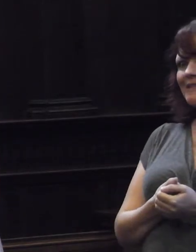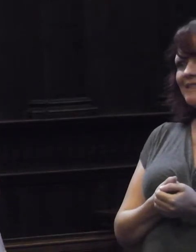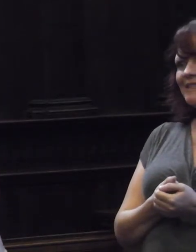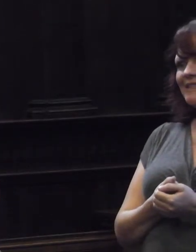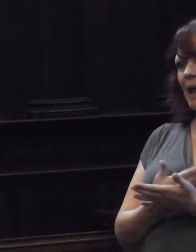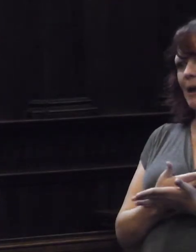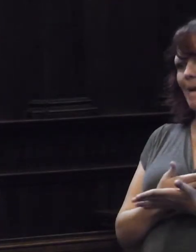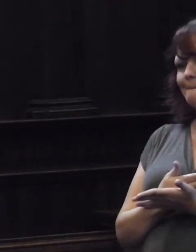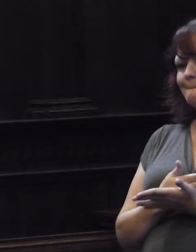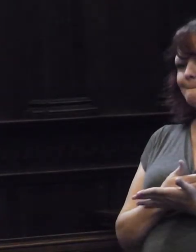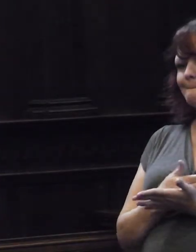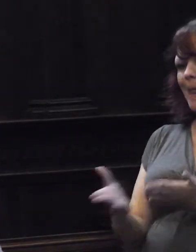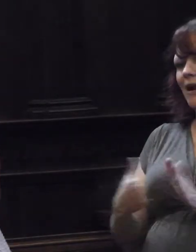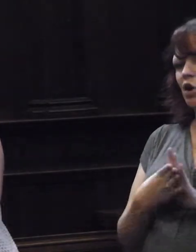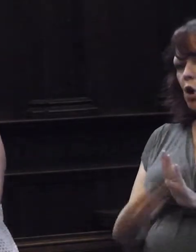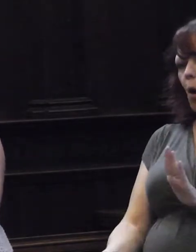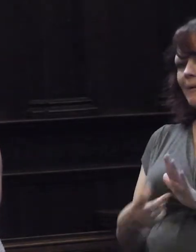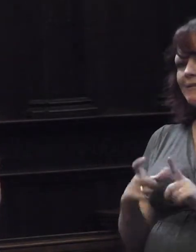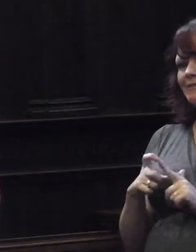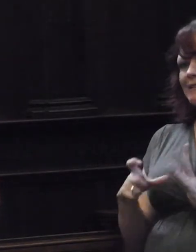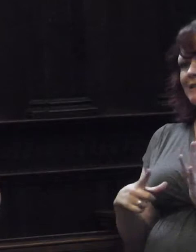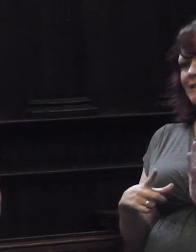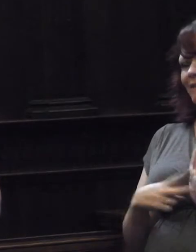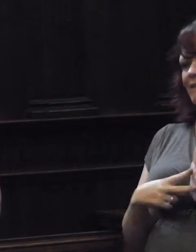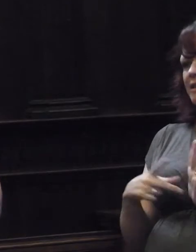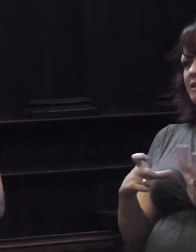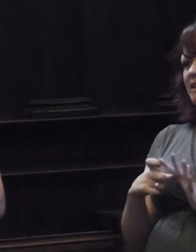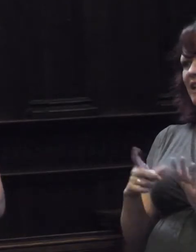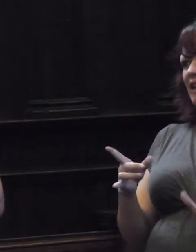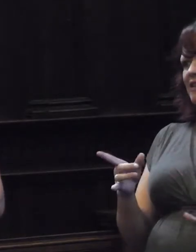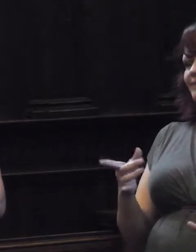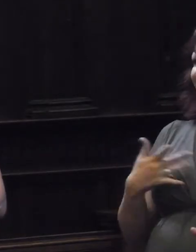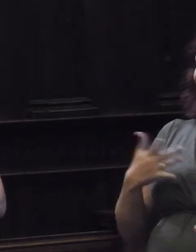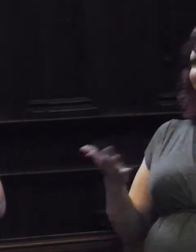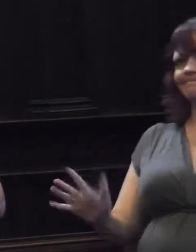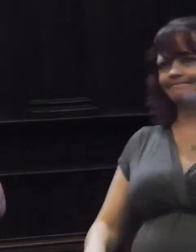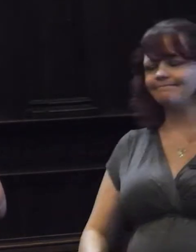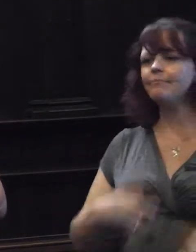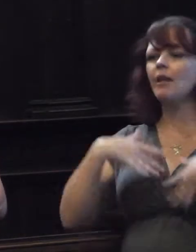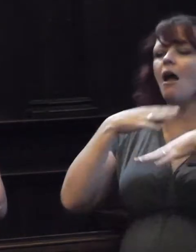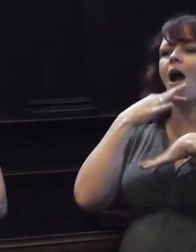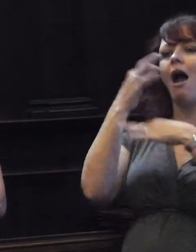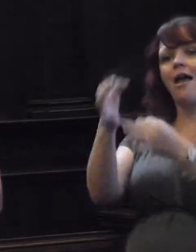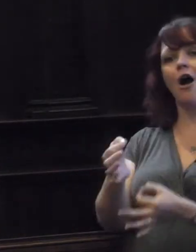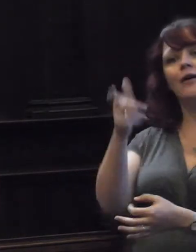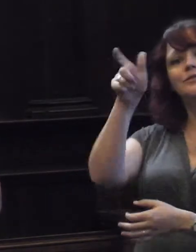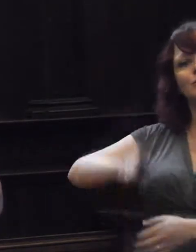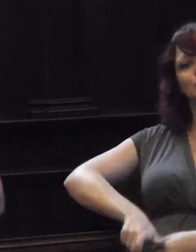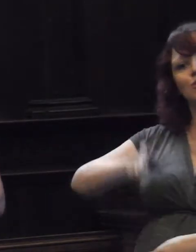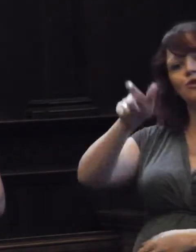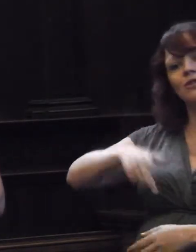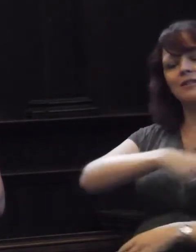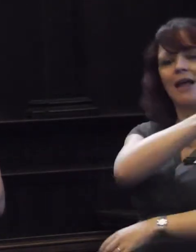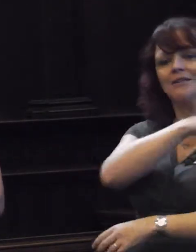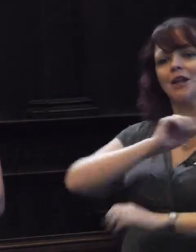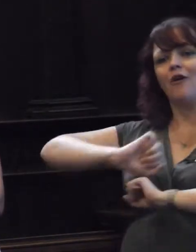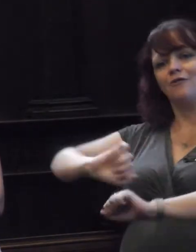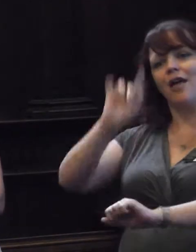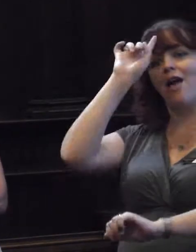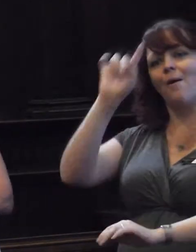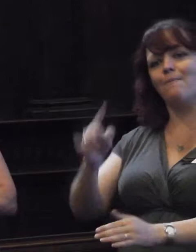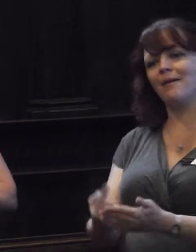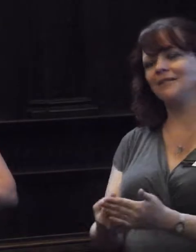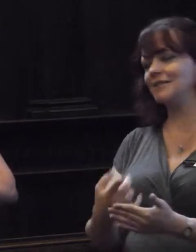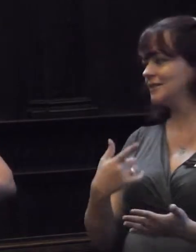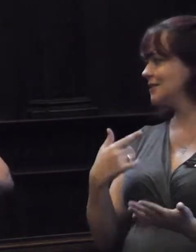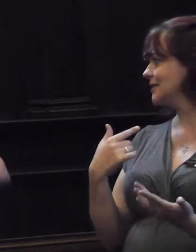few copies. What I have got is I asked the students and the staff their opinions and their comments. I